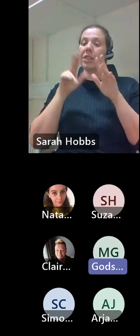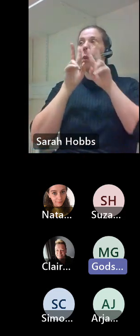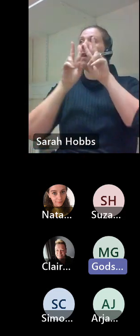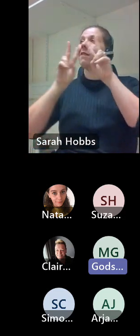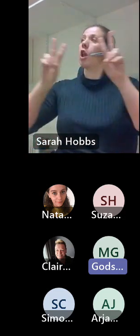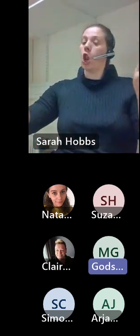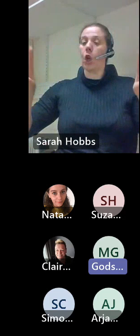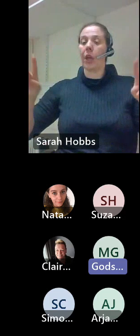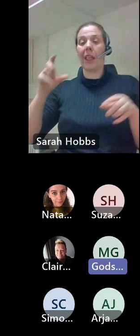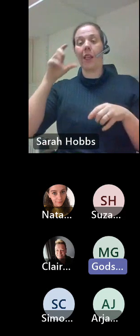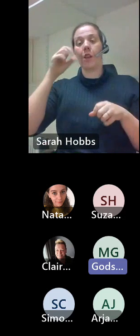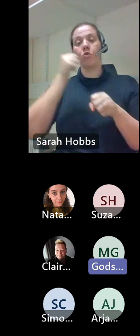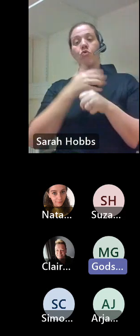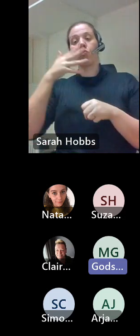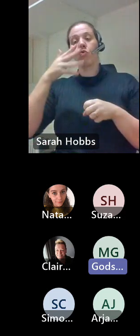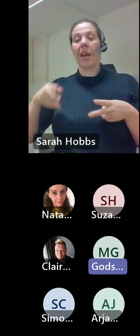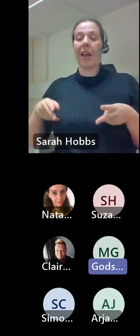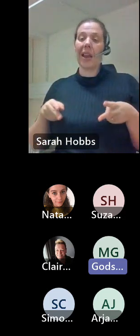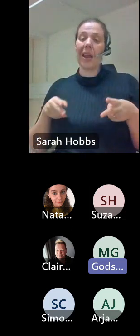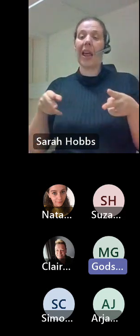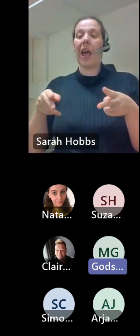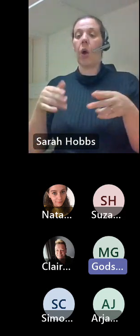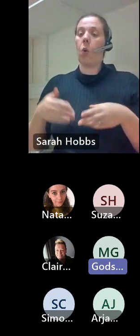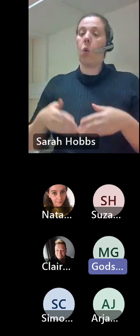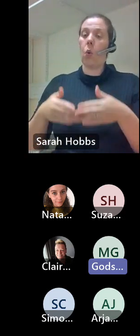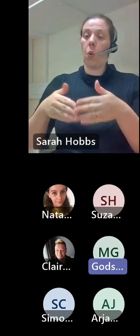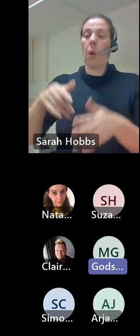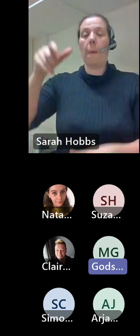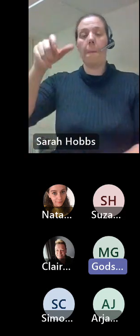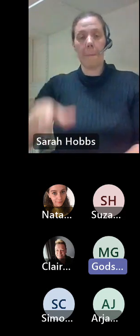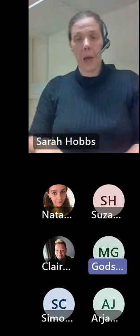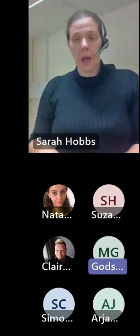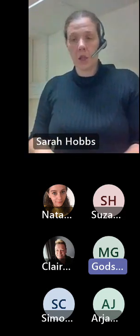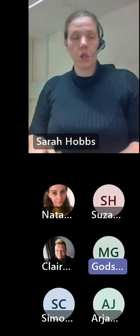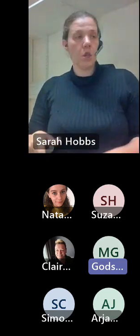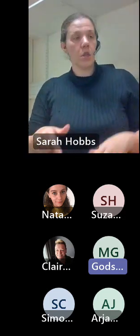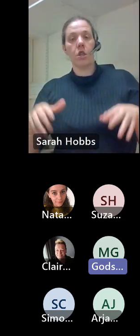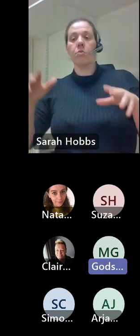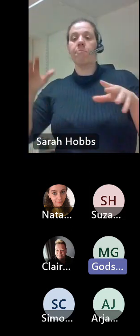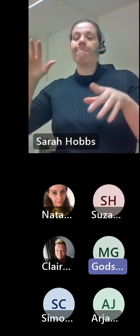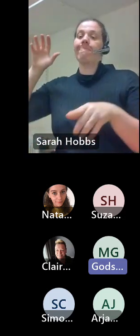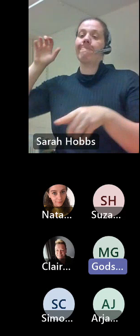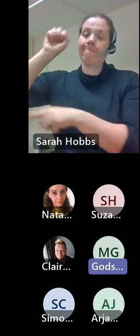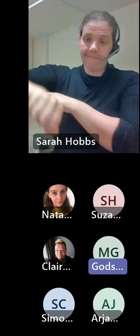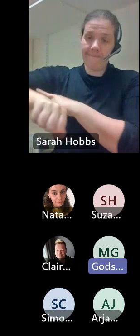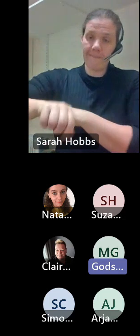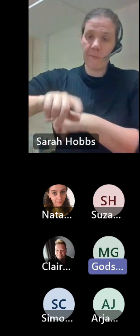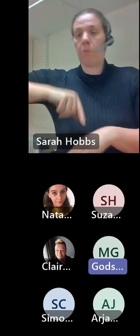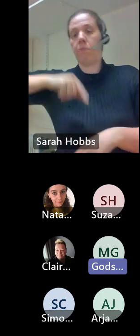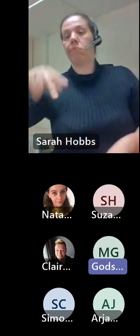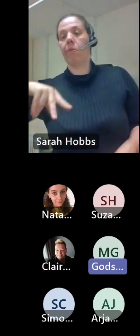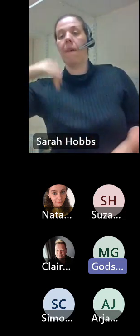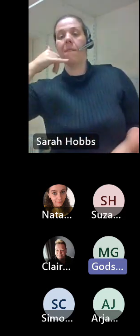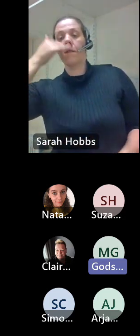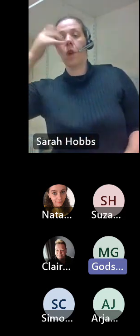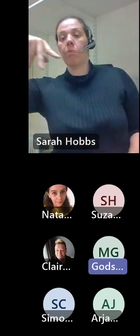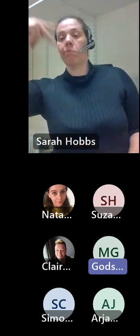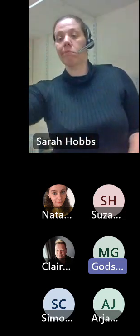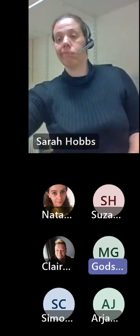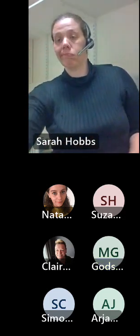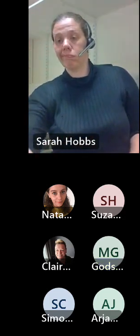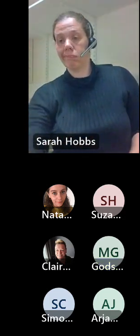Grand Canal. And then inadvertently, someone comes along a bit too grumpily and knocks into one of us, and our phone is knocked into the